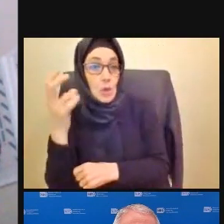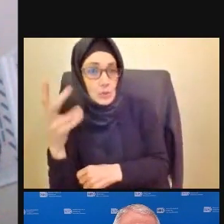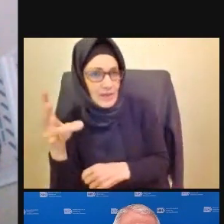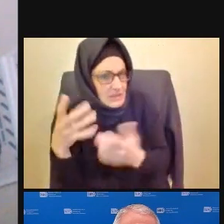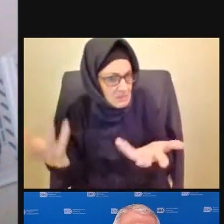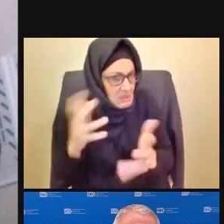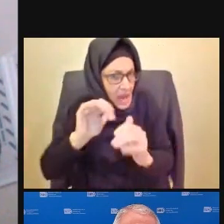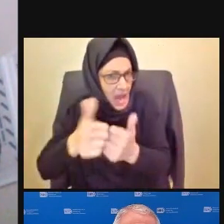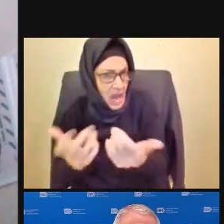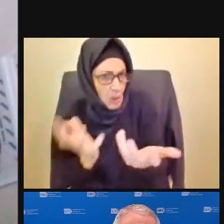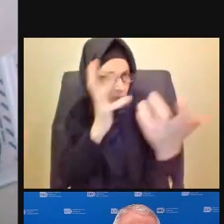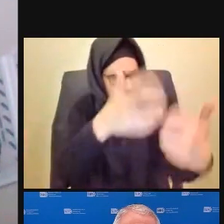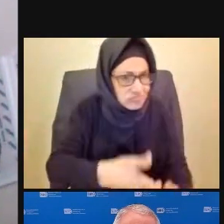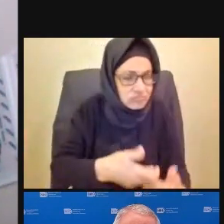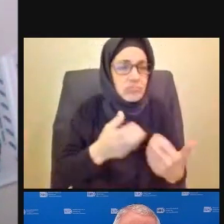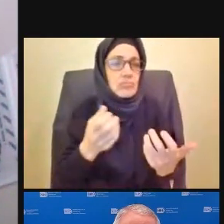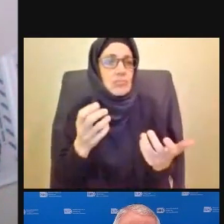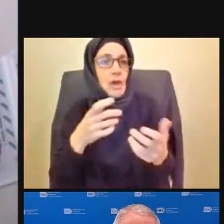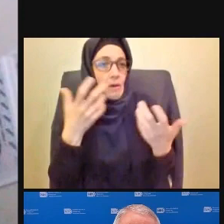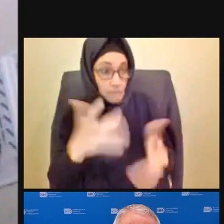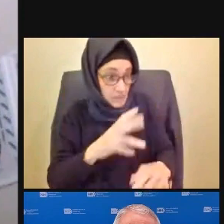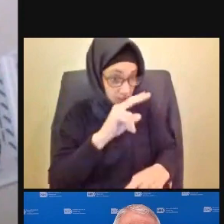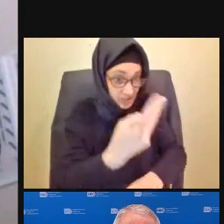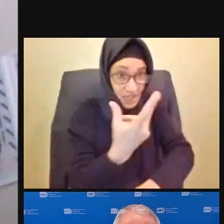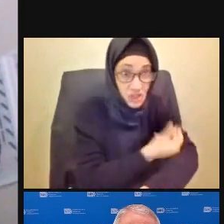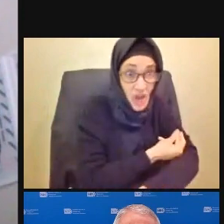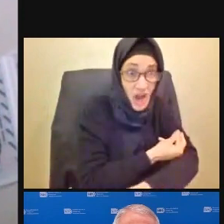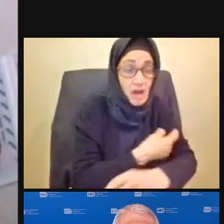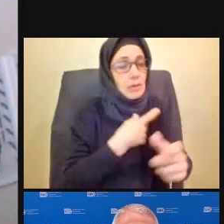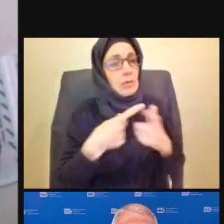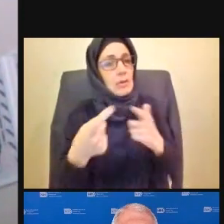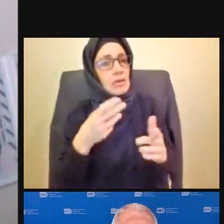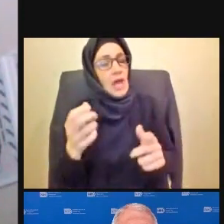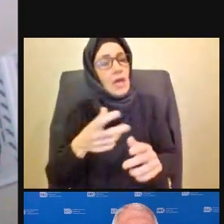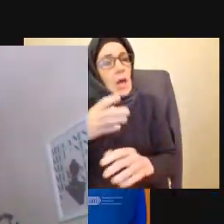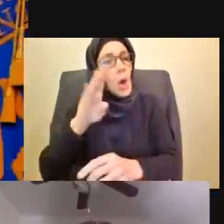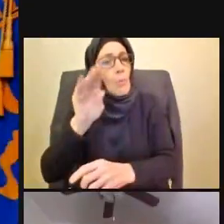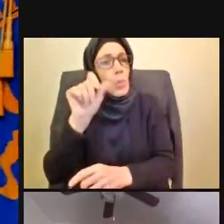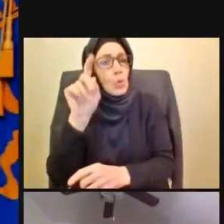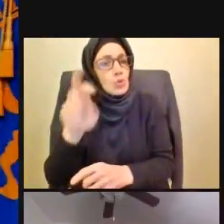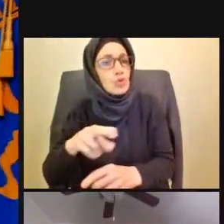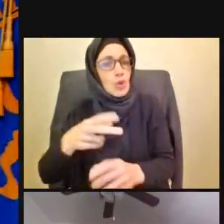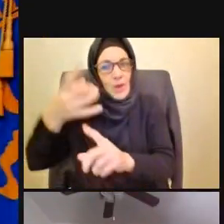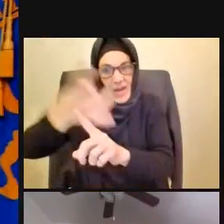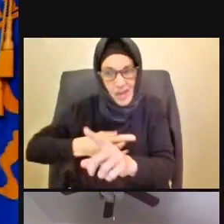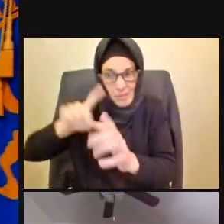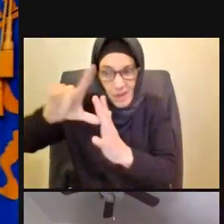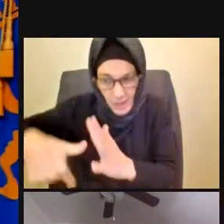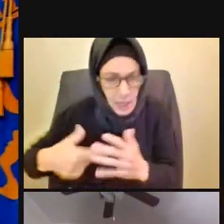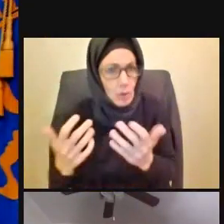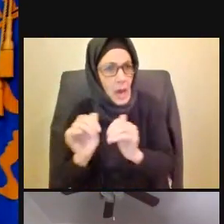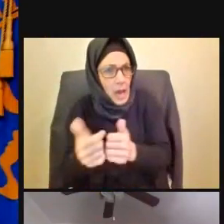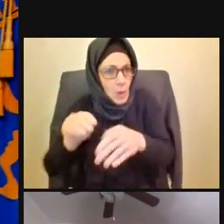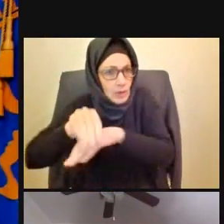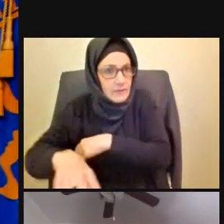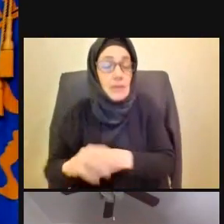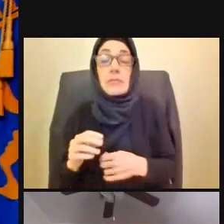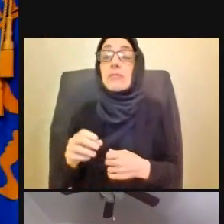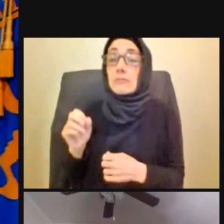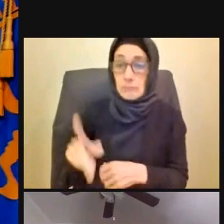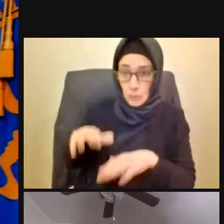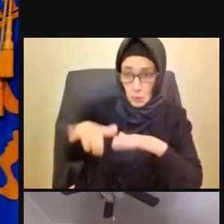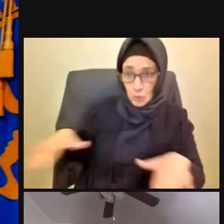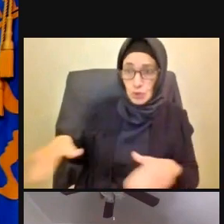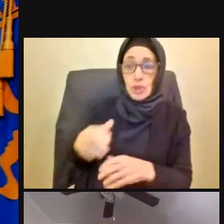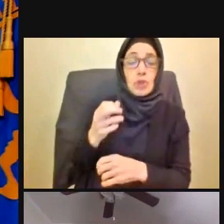back to school efforts will hit their 8 month mark while in school? Well, children from 12 to 16 will not be